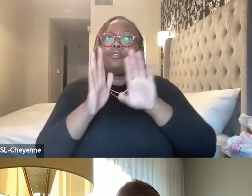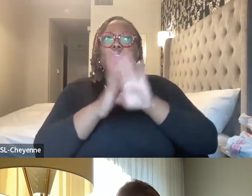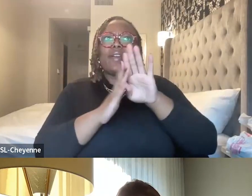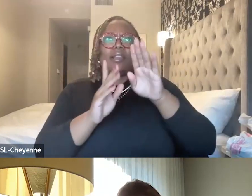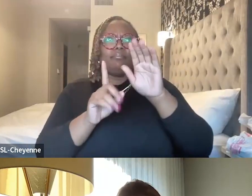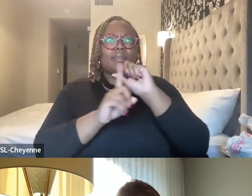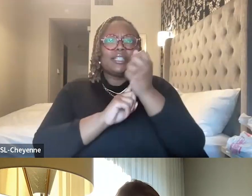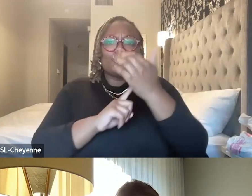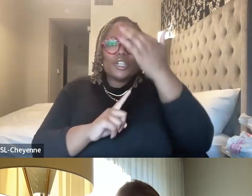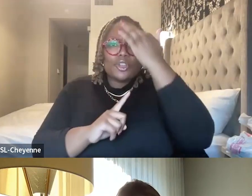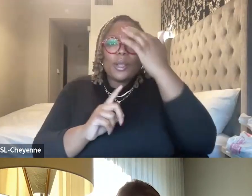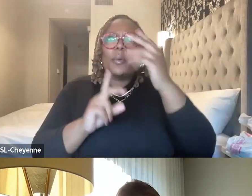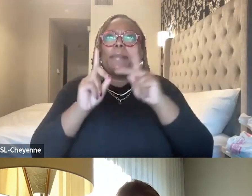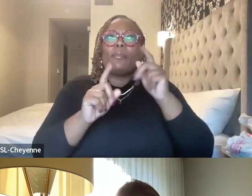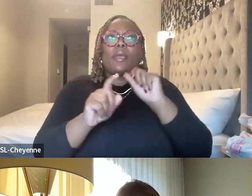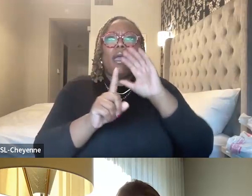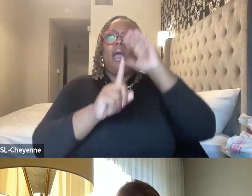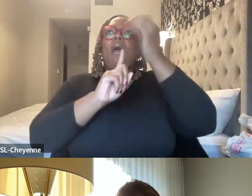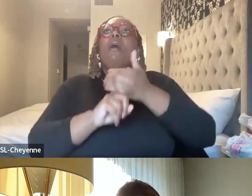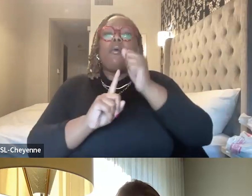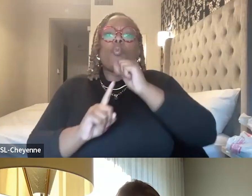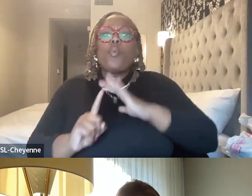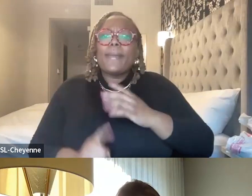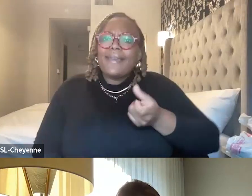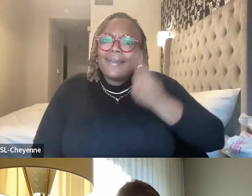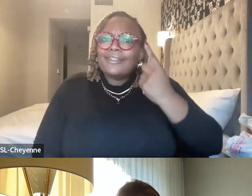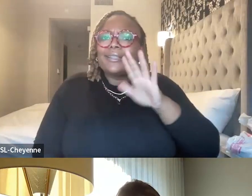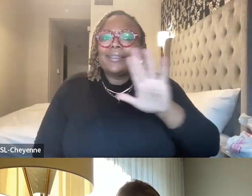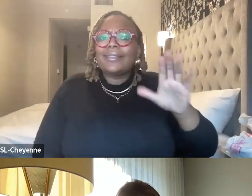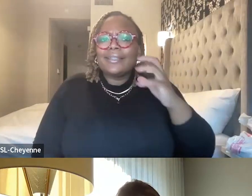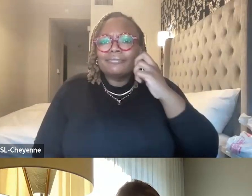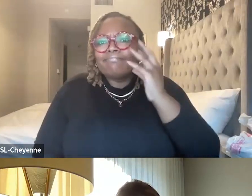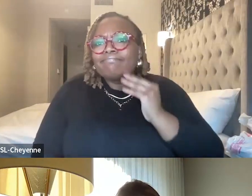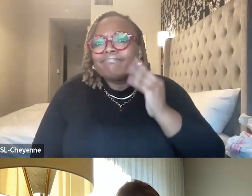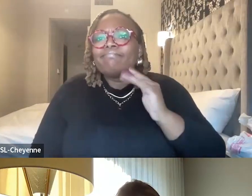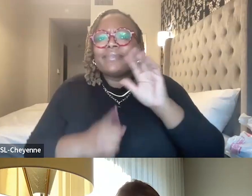place of women. And I decided to just talk with women that